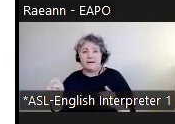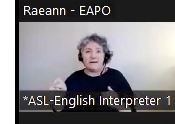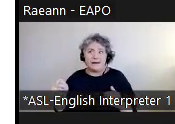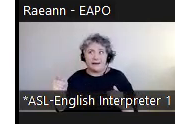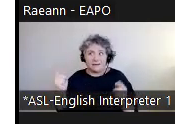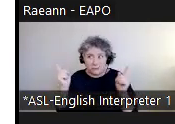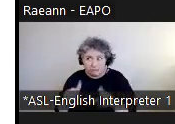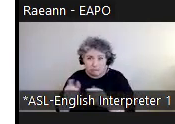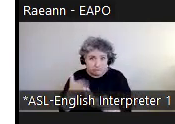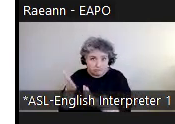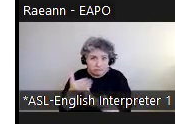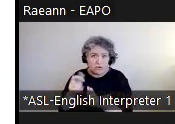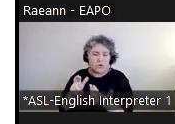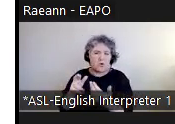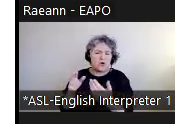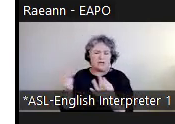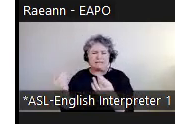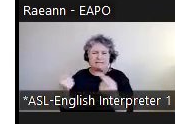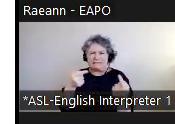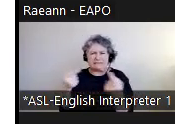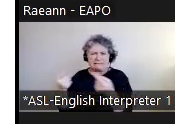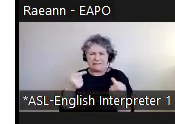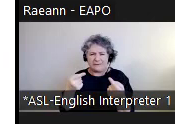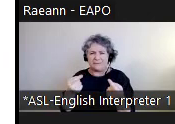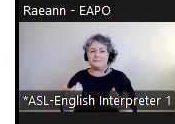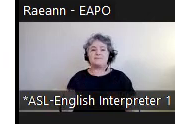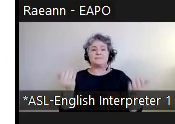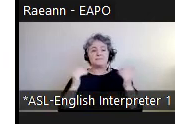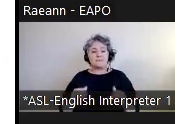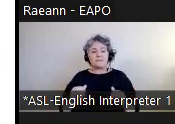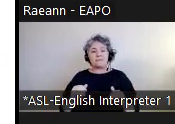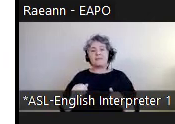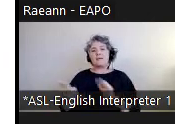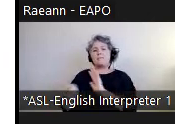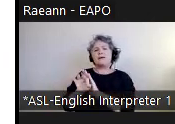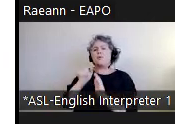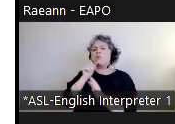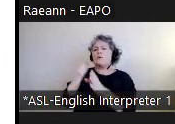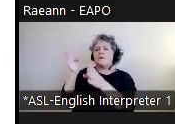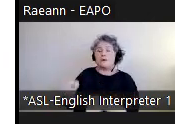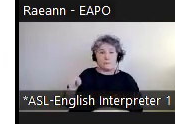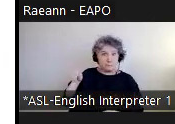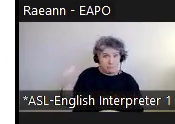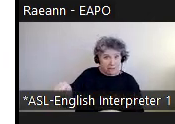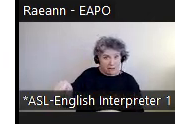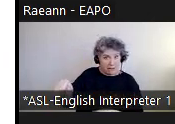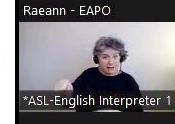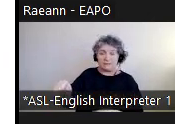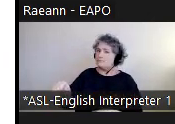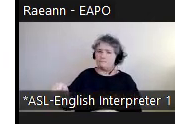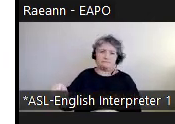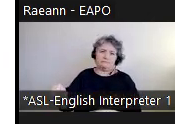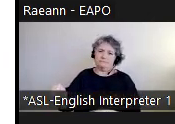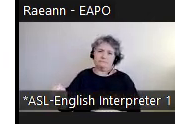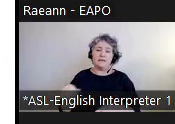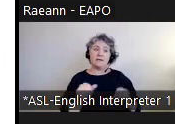be compensated for helping you? So the simple answer to this is no. If you have made a power of attorney for